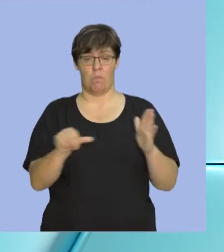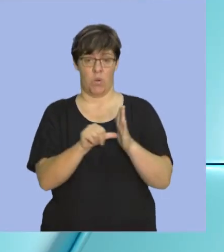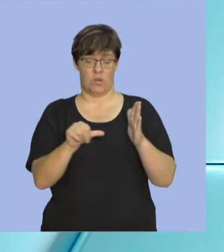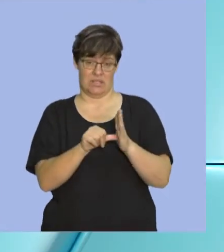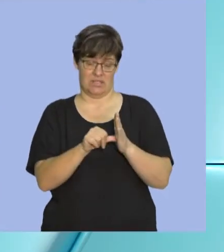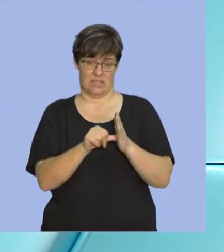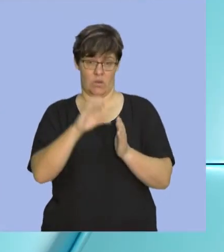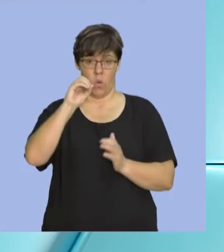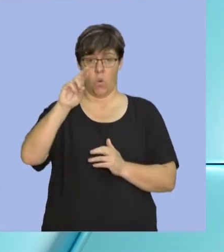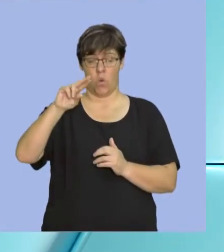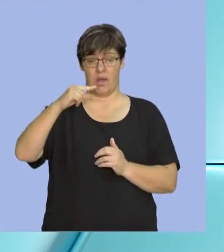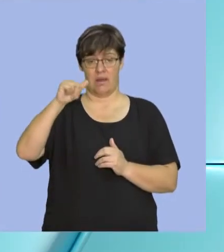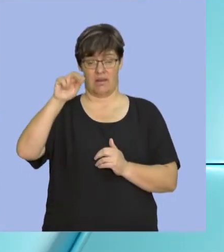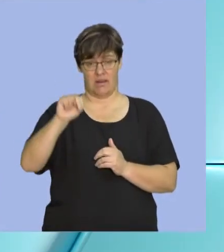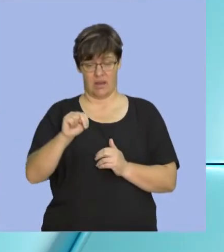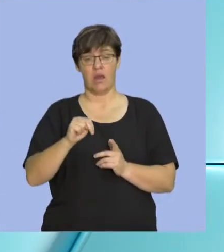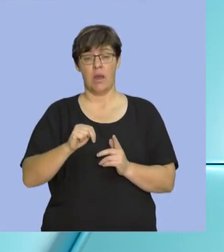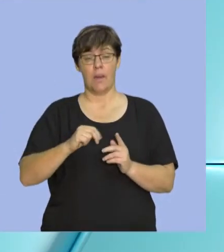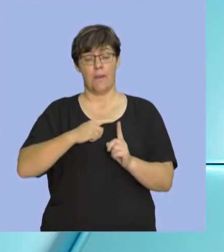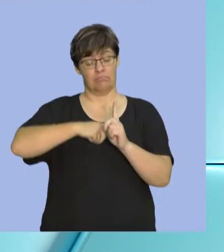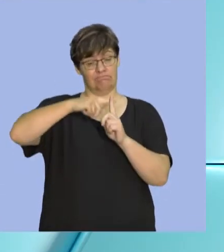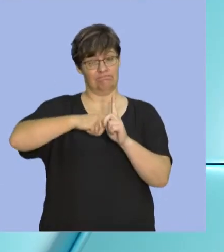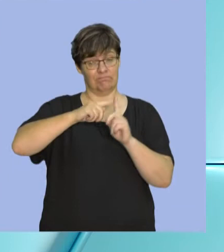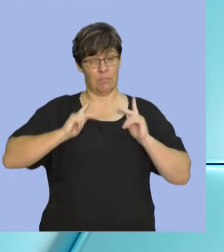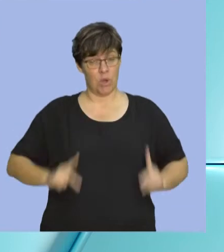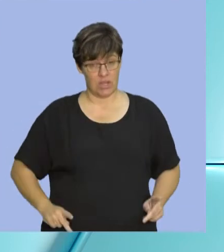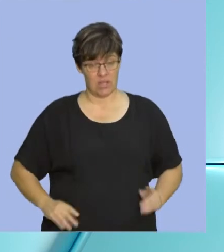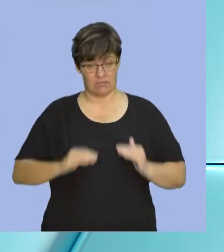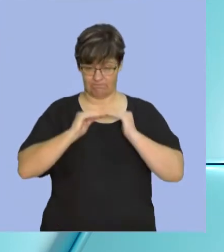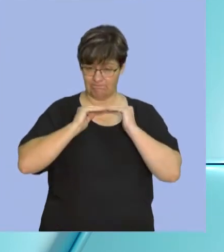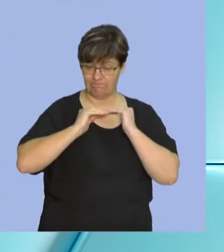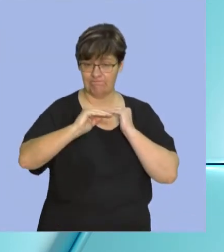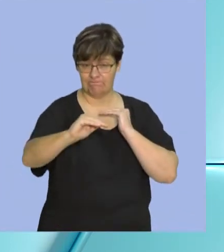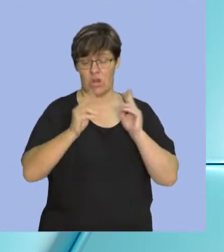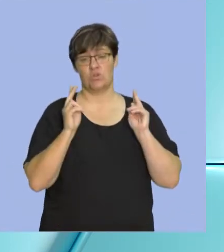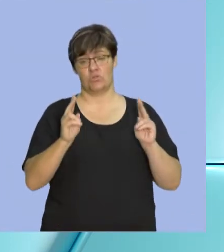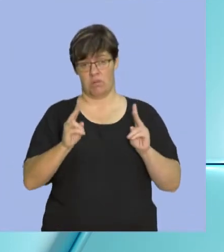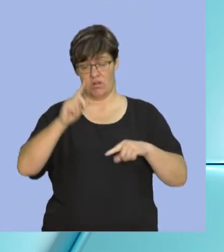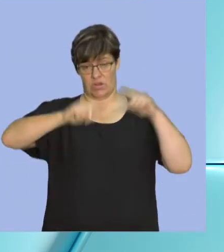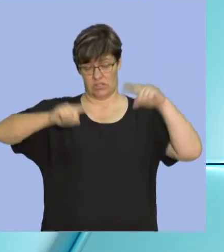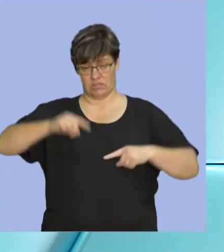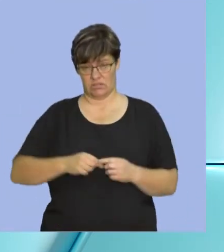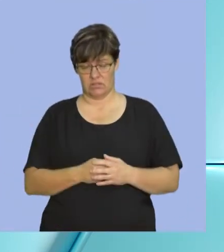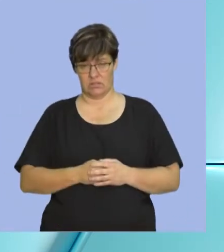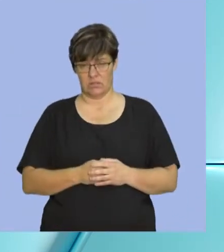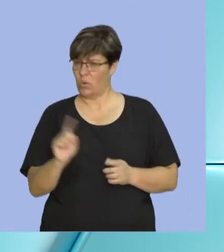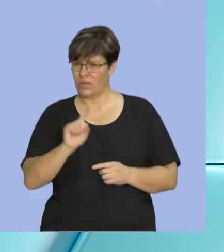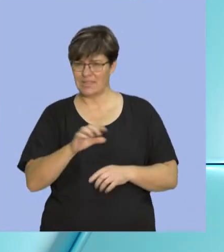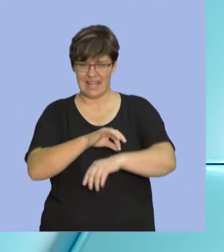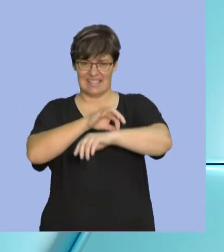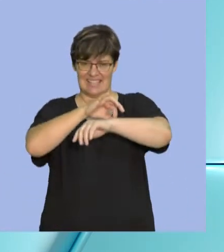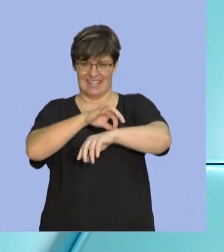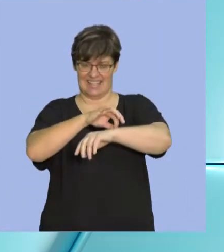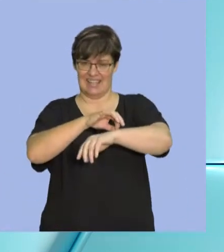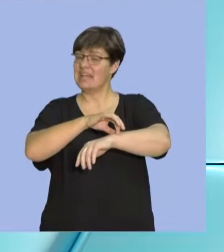maintaining our body temperatures within a normal range. And that organ is the skin. Yes, guys, the skin is an